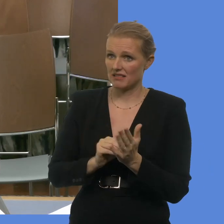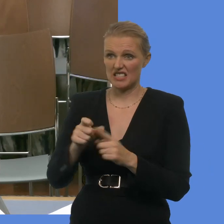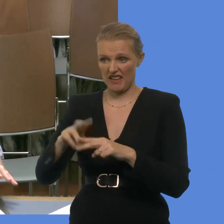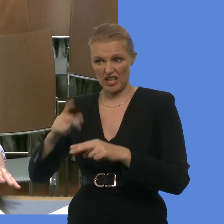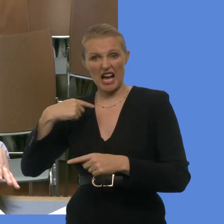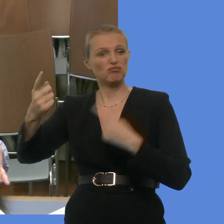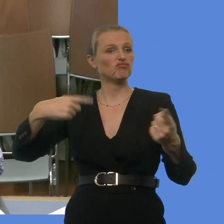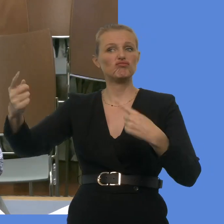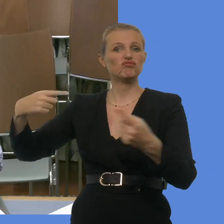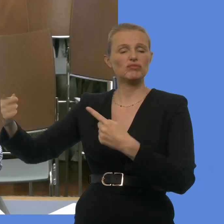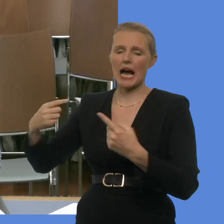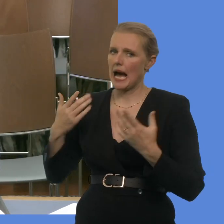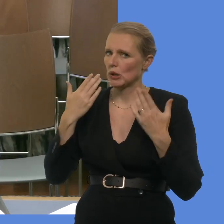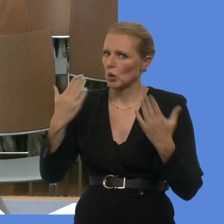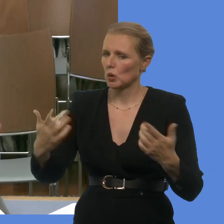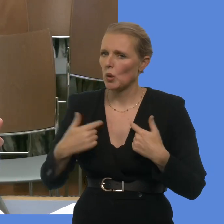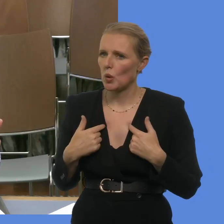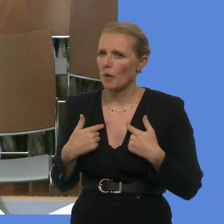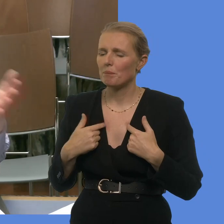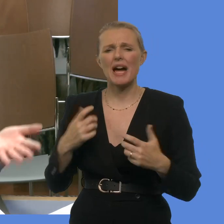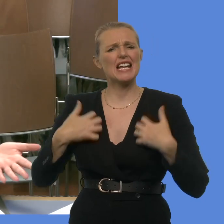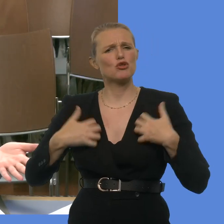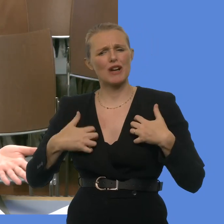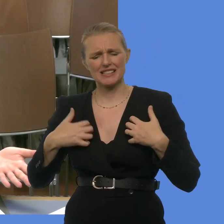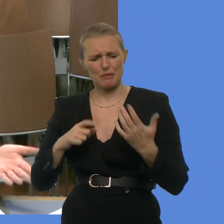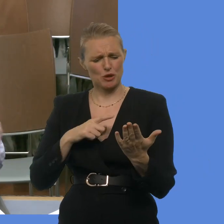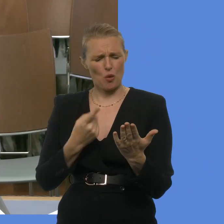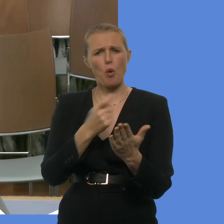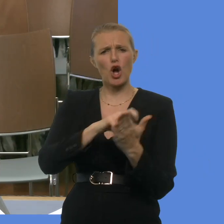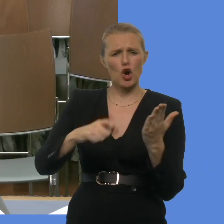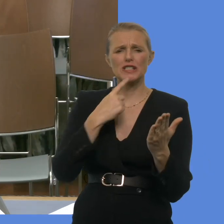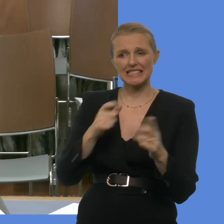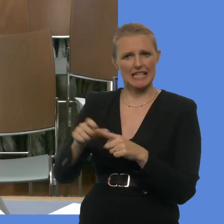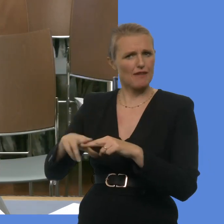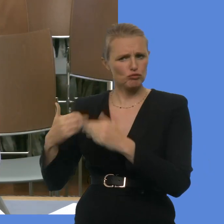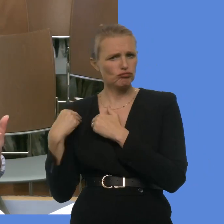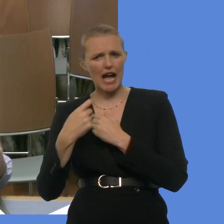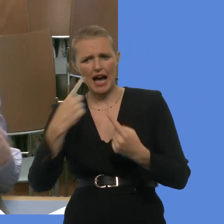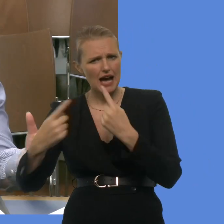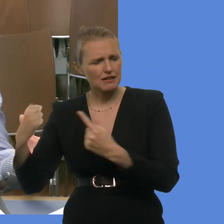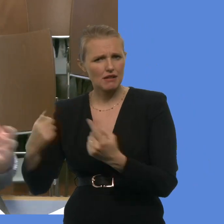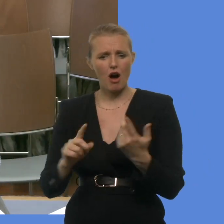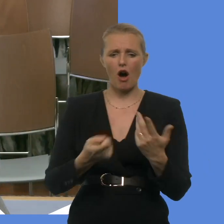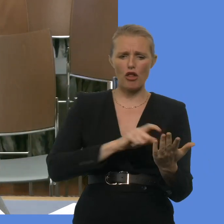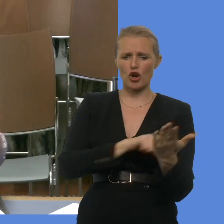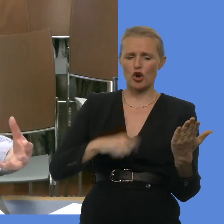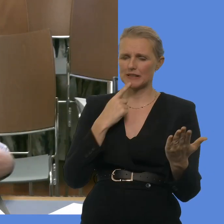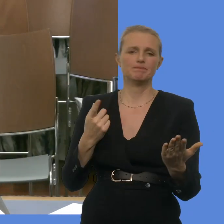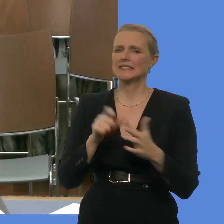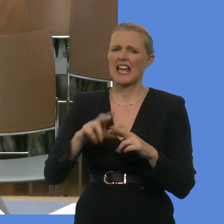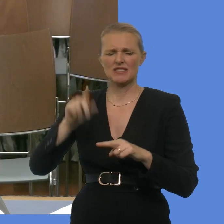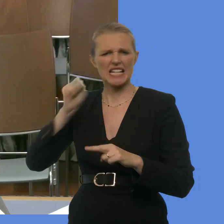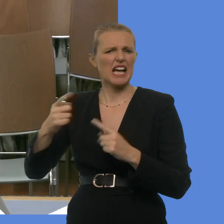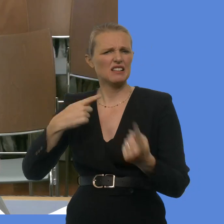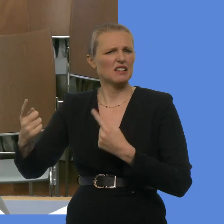I think what's interesting is it says that in one clause, and then in another it sort of says it isn't possible to